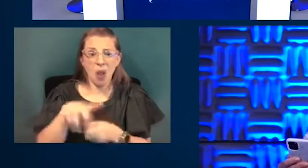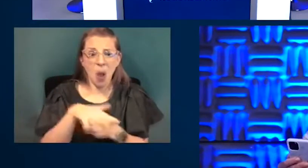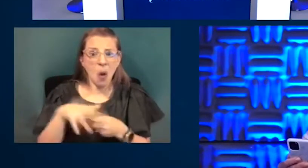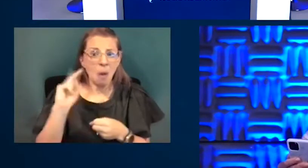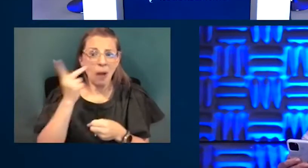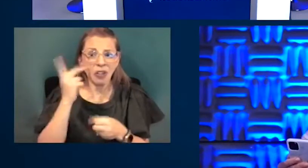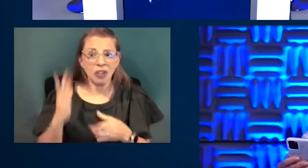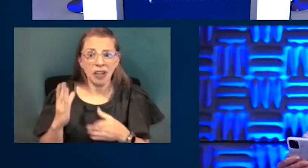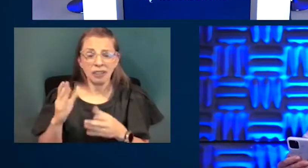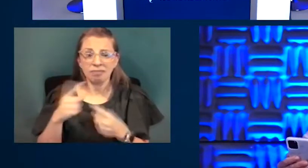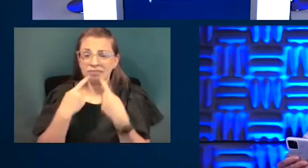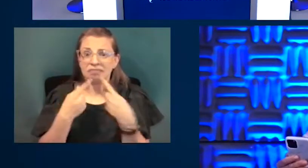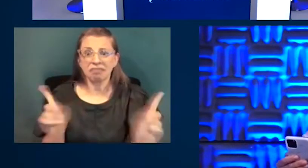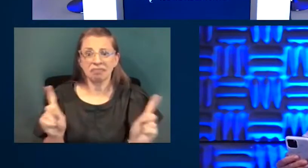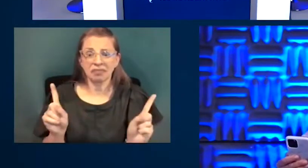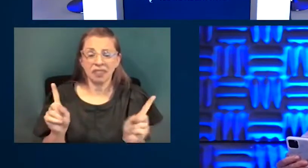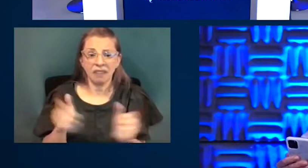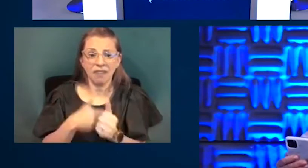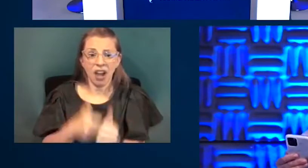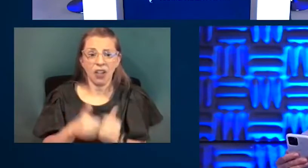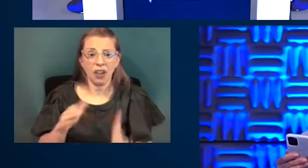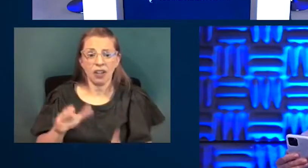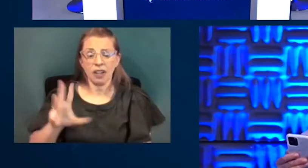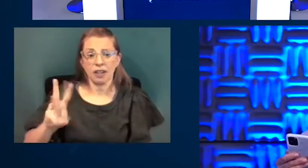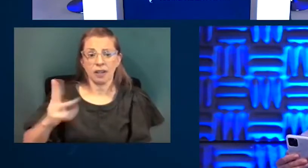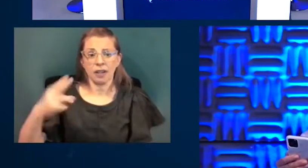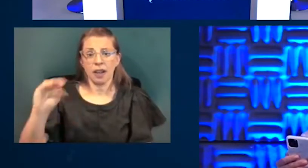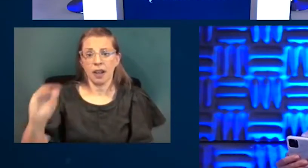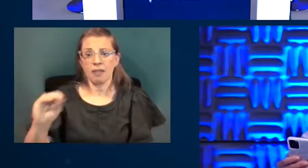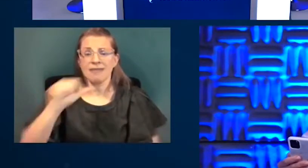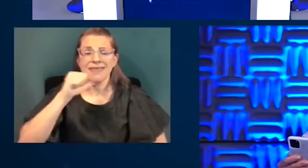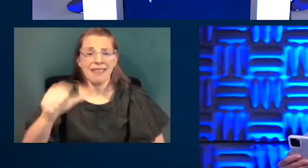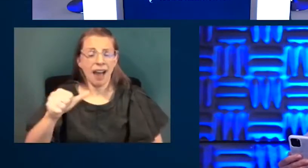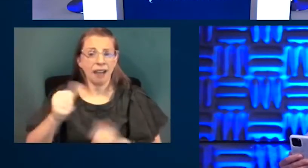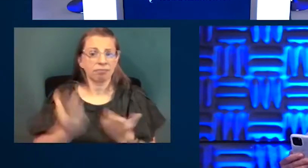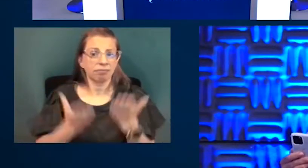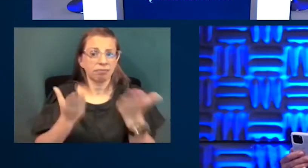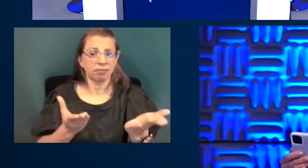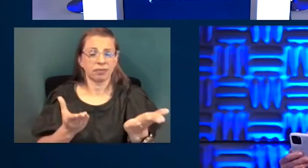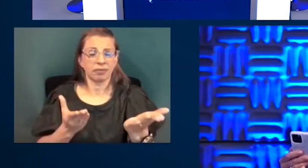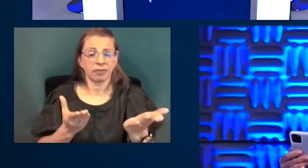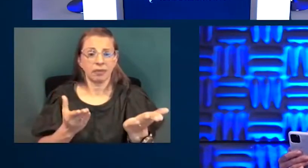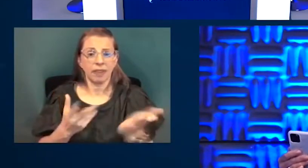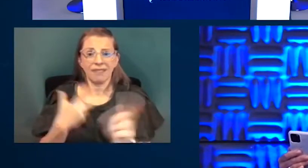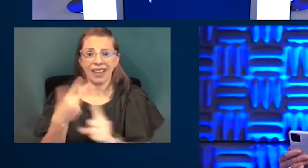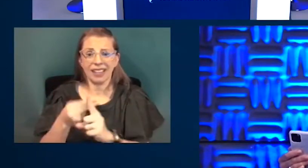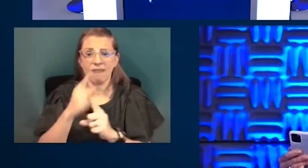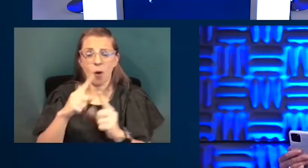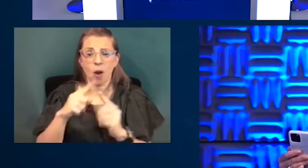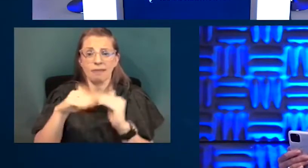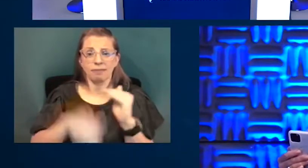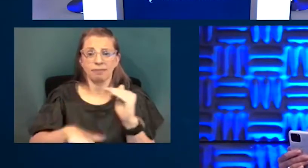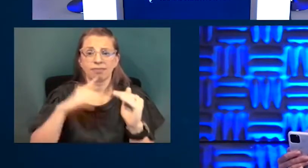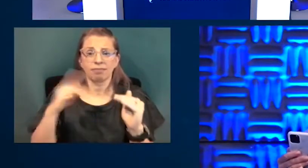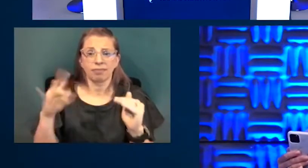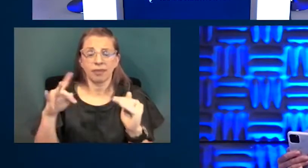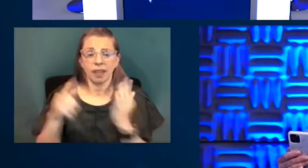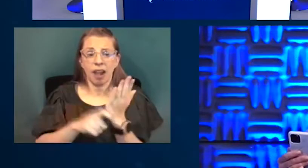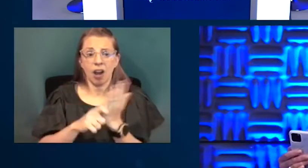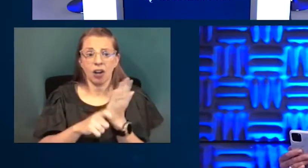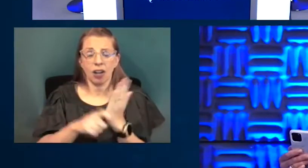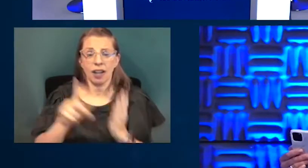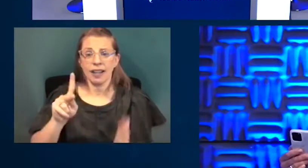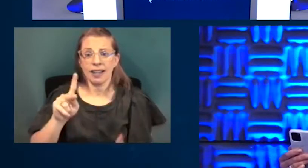that WHO does not recommend COVID vaccines for children under 18. She cites an article in the Kansas Missouri